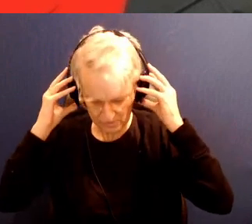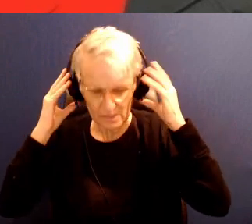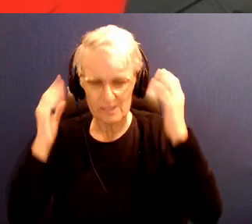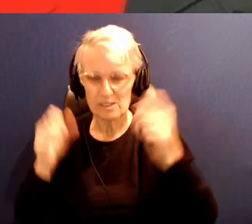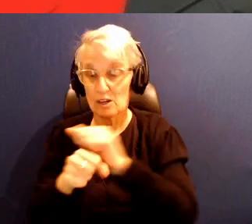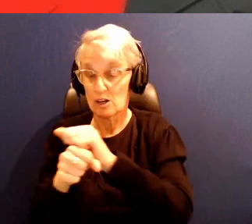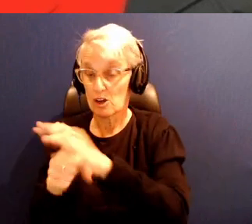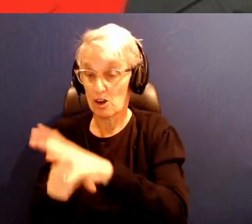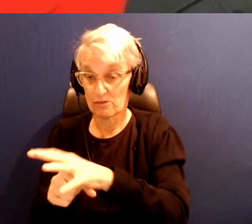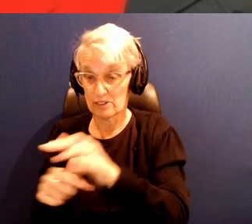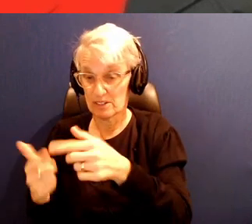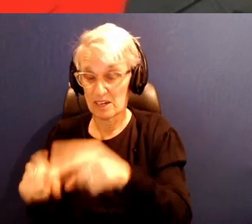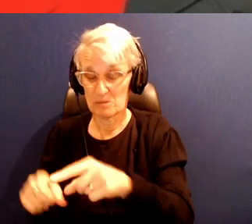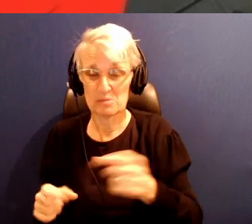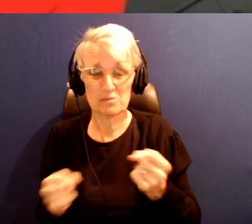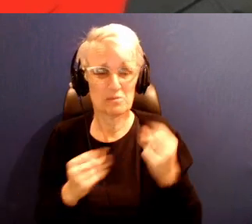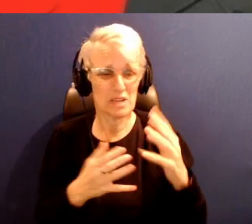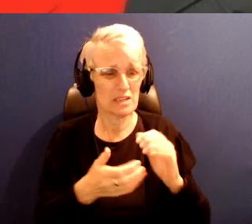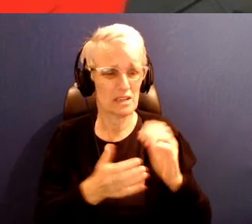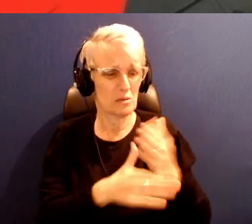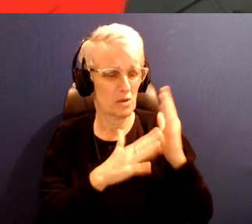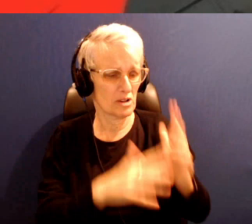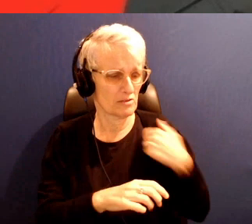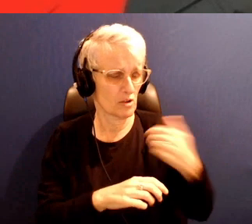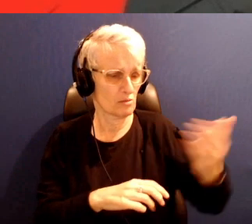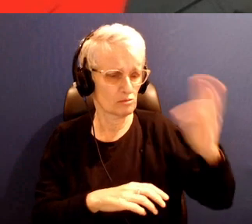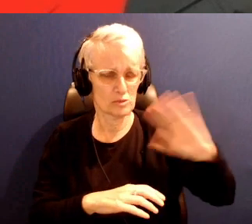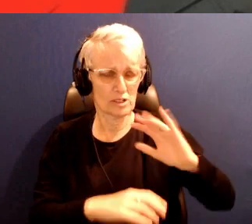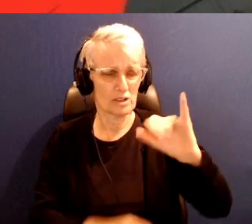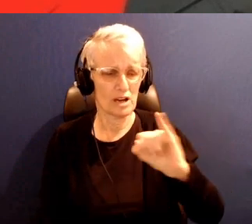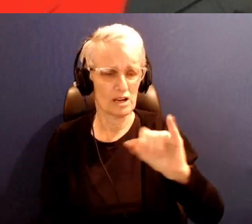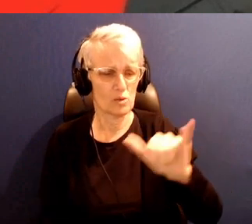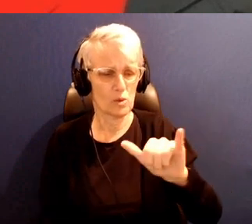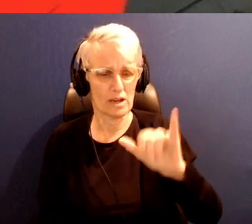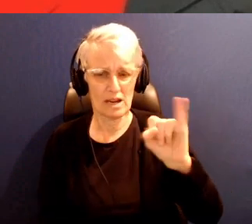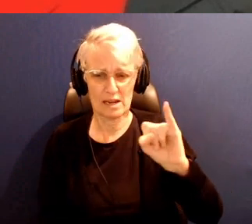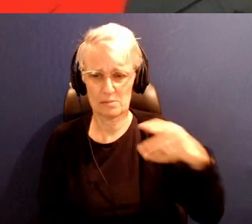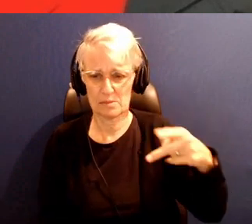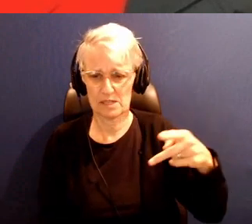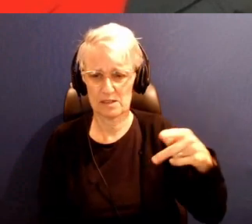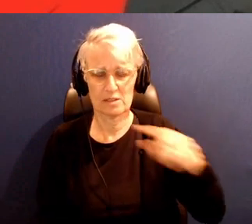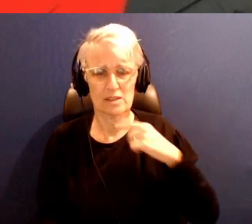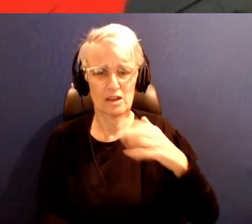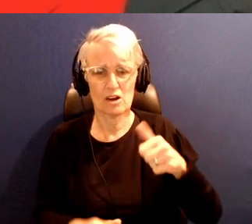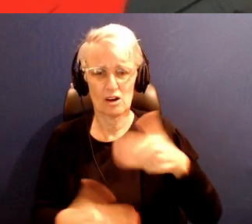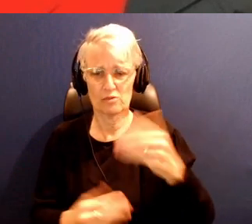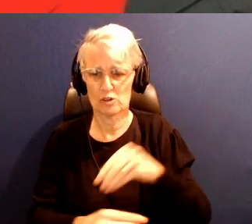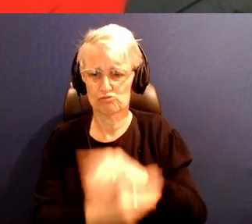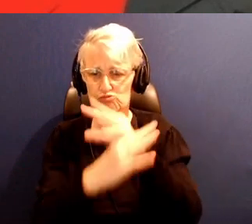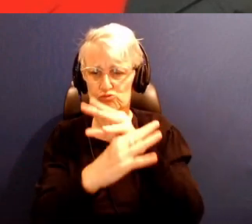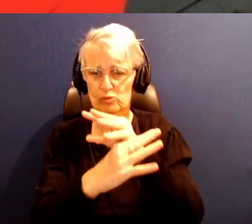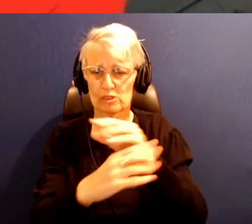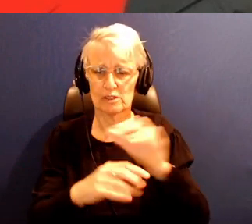Due to the pandemic, many implementing partners from the previous iteration of the IYIP offered